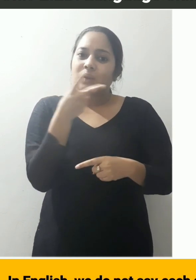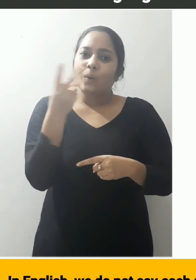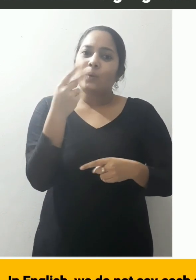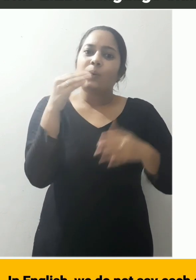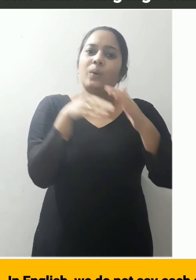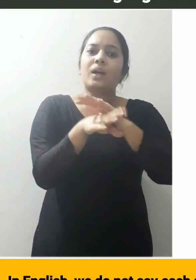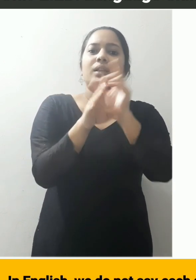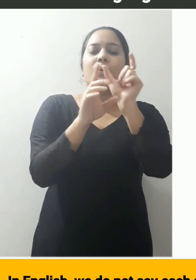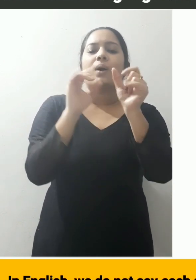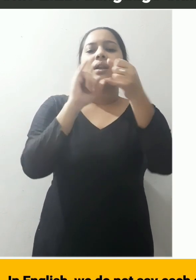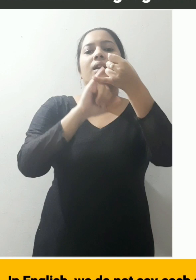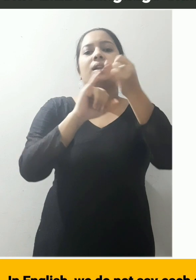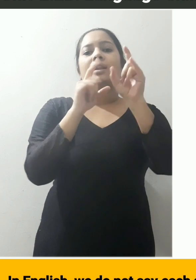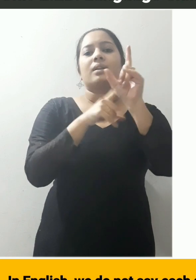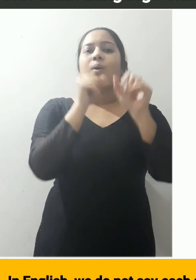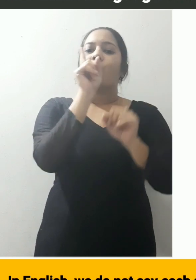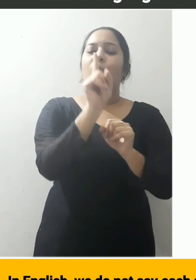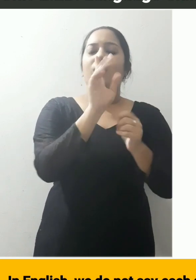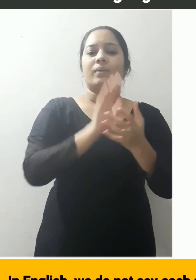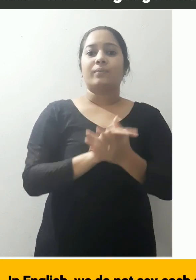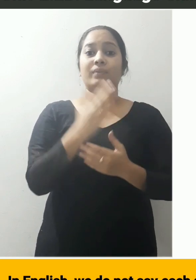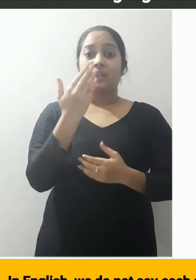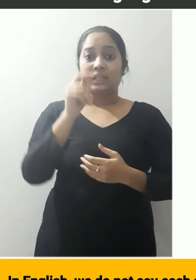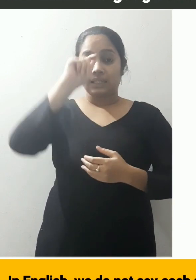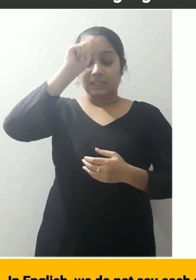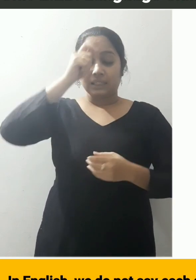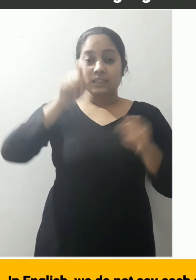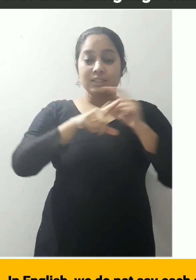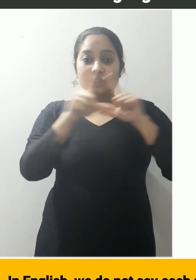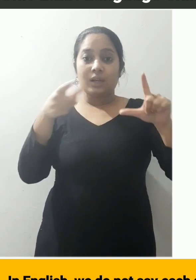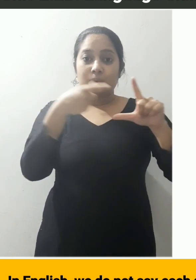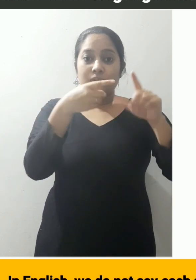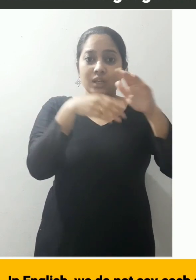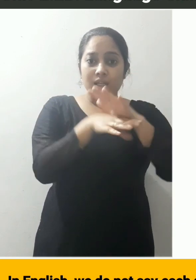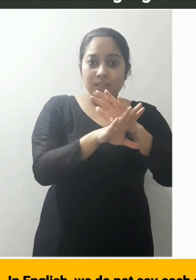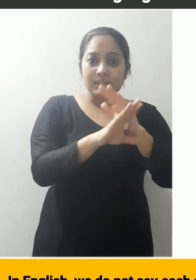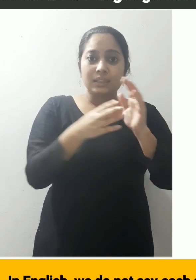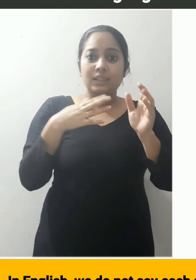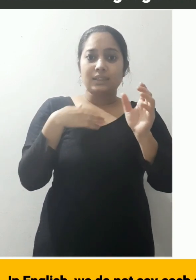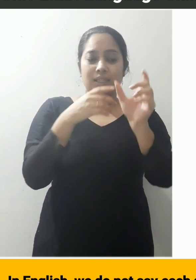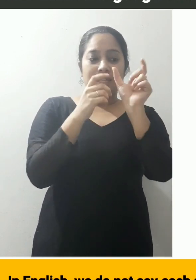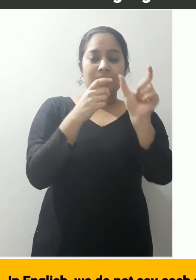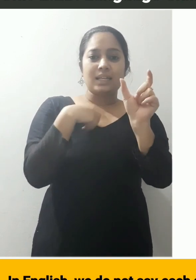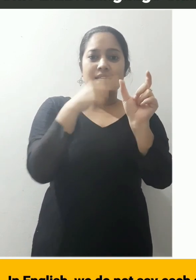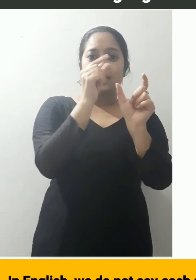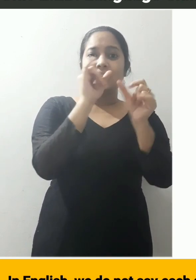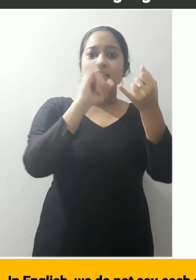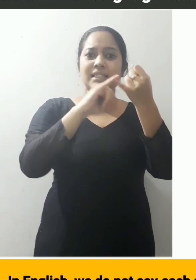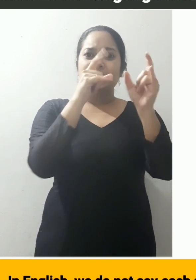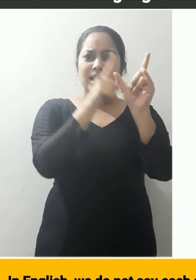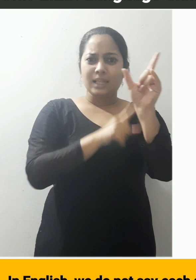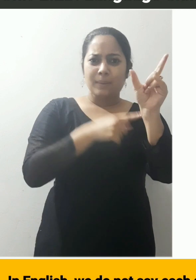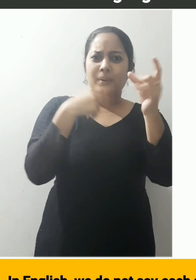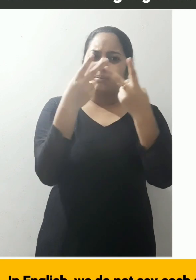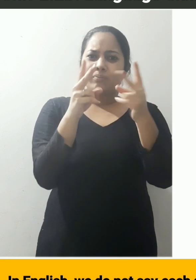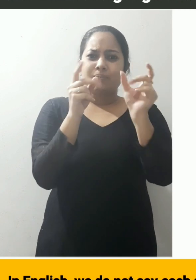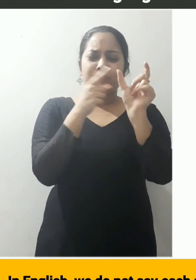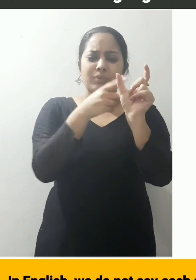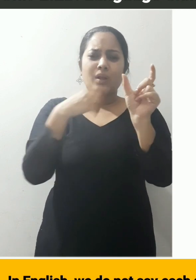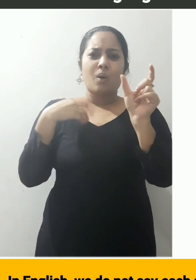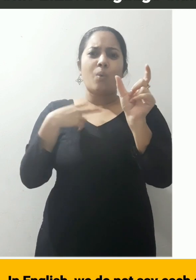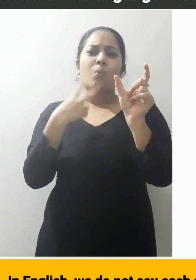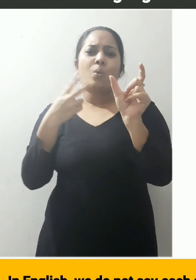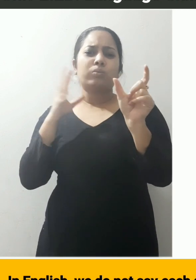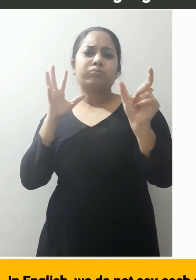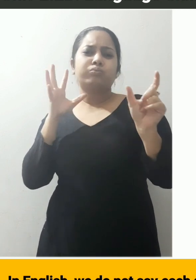In English, we do not say each syllable with the same force or strength. In one word,